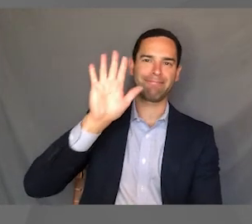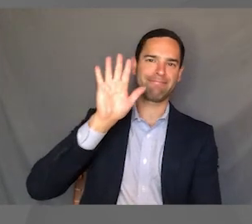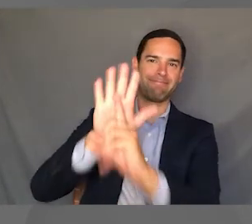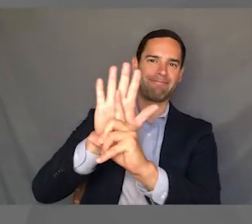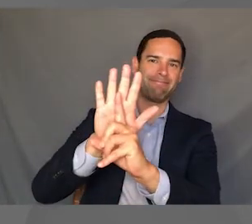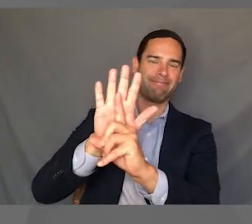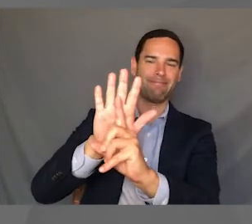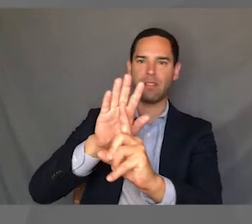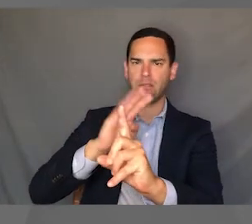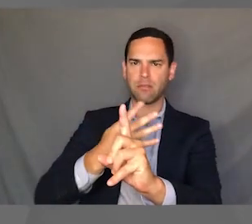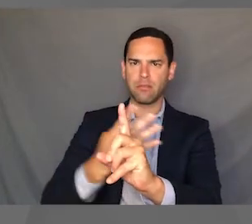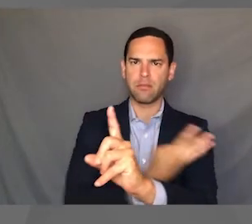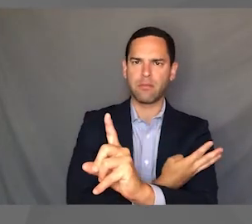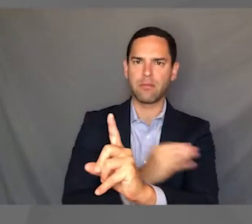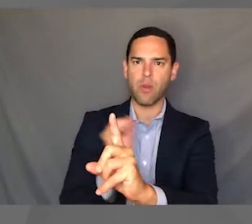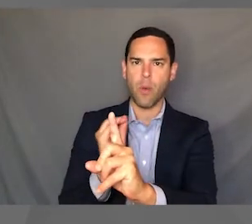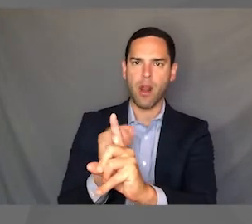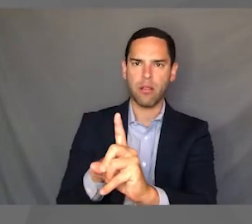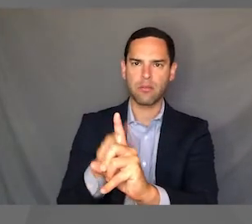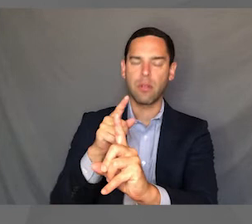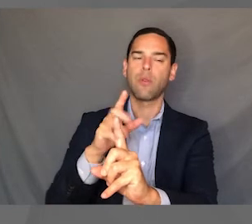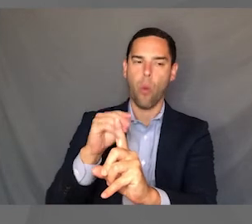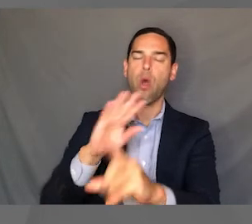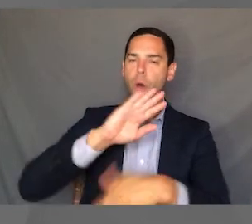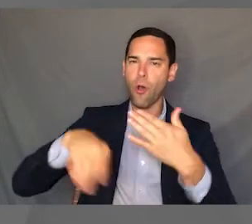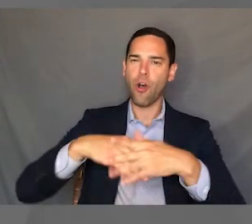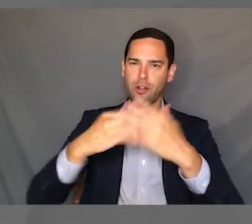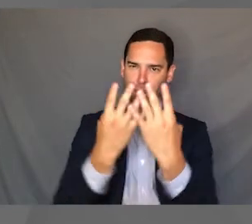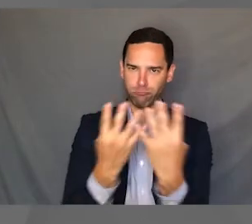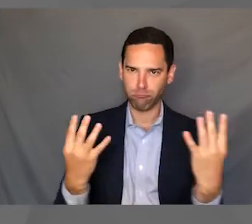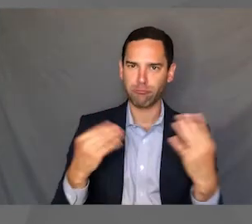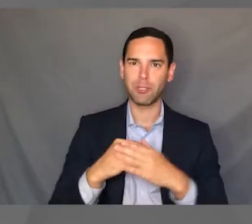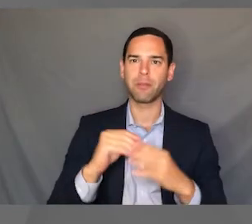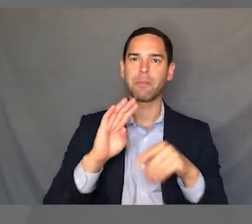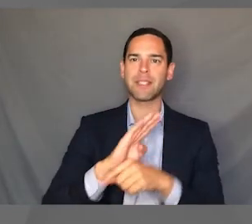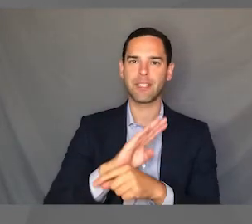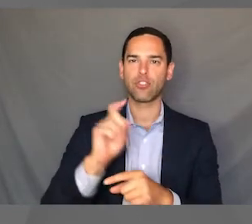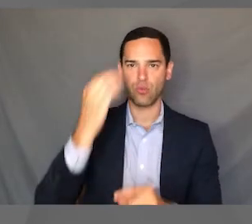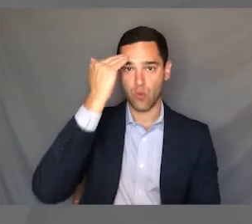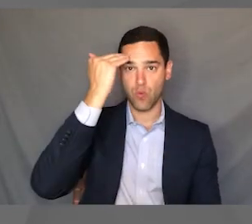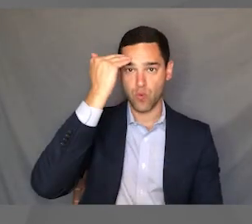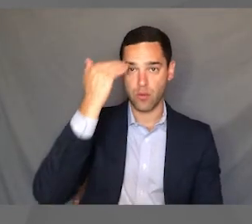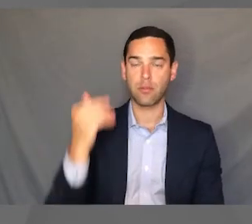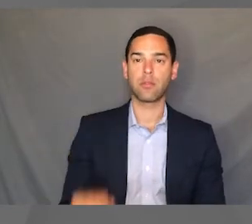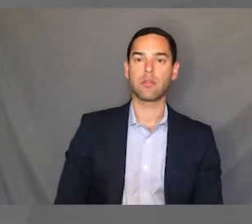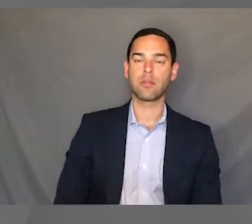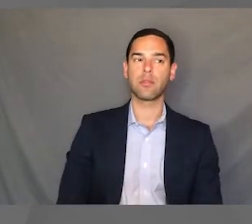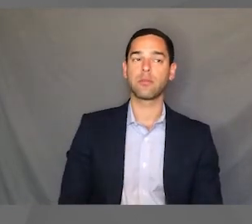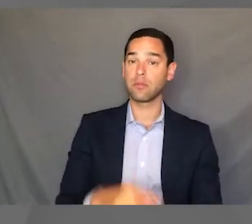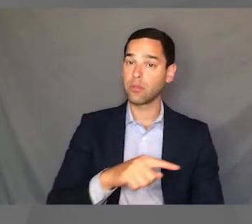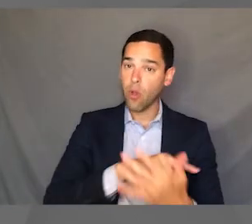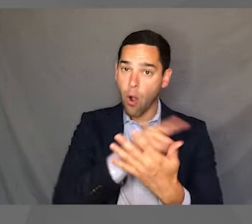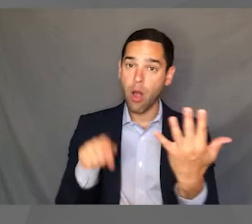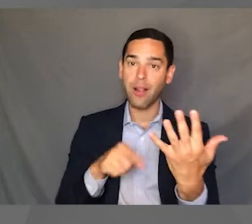else. Right. So you want to make sure that organizationally you have multiple individuals that care and are passionate and are supported.